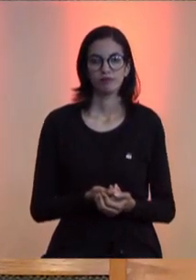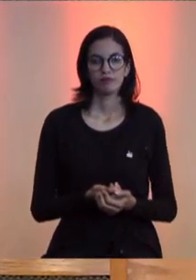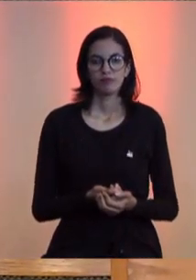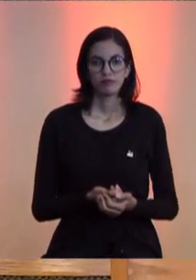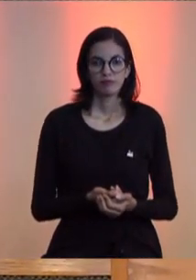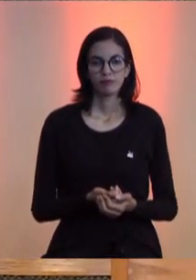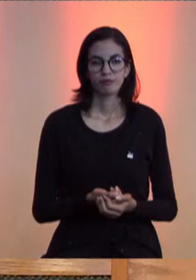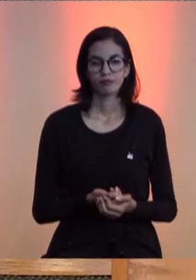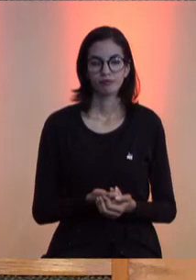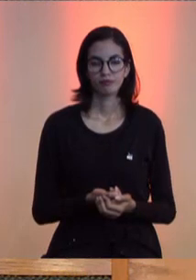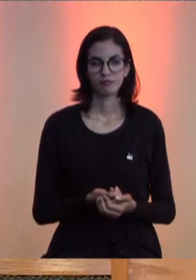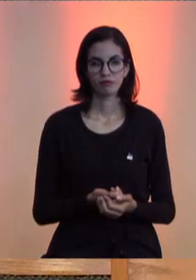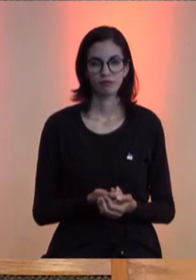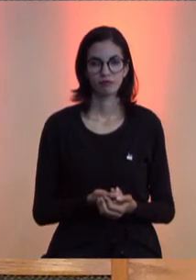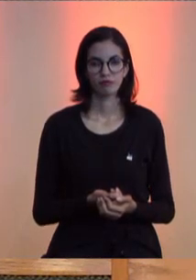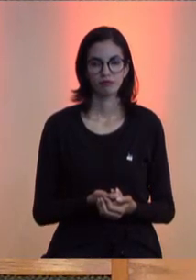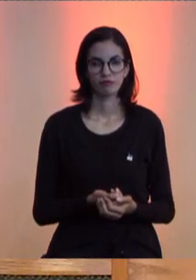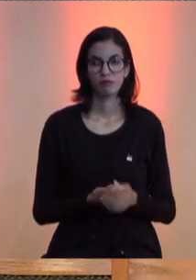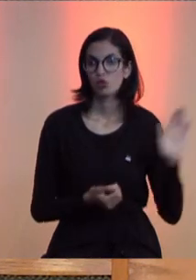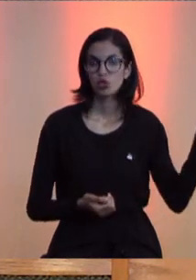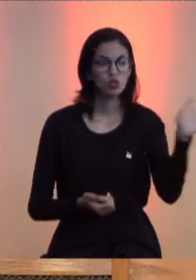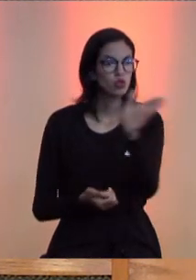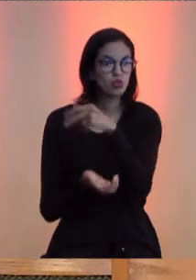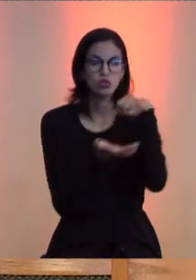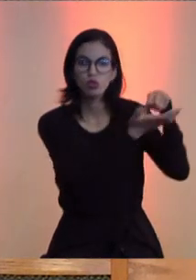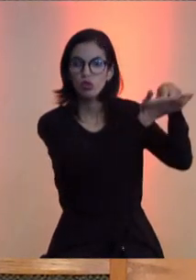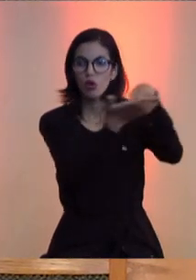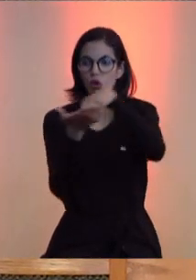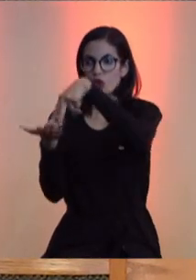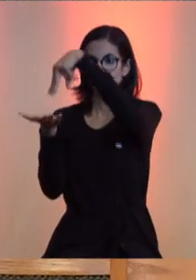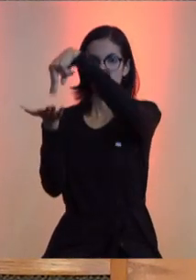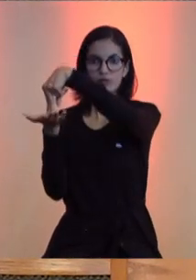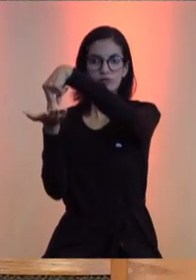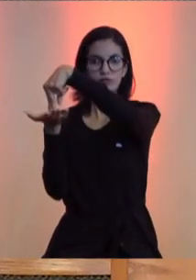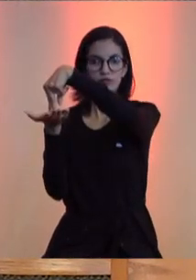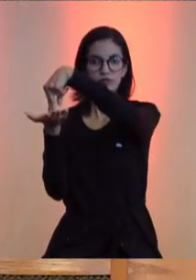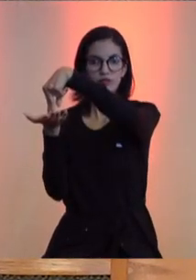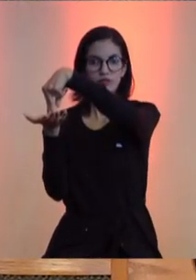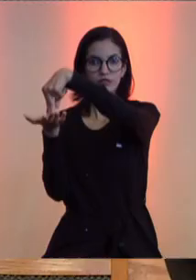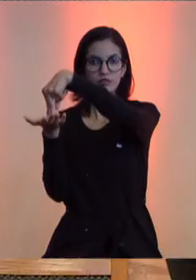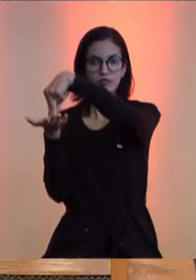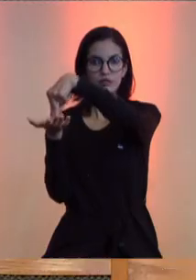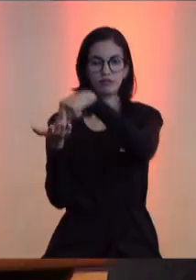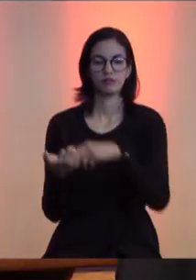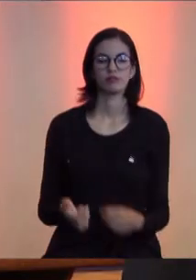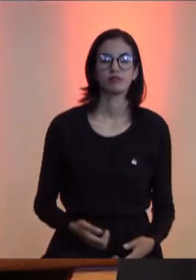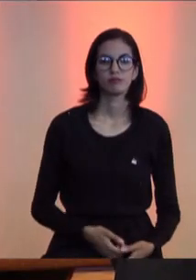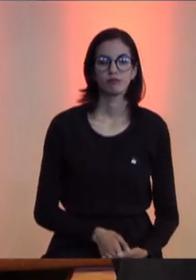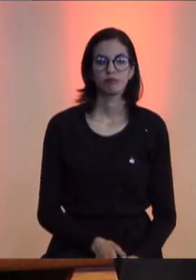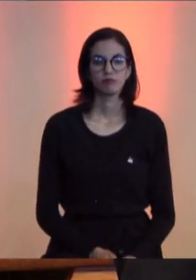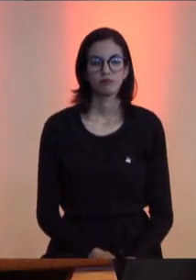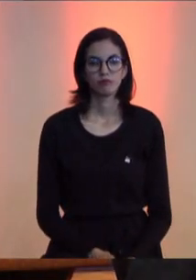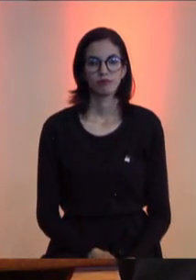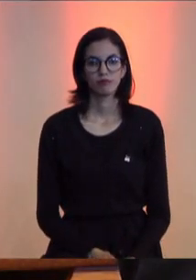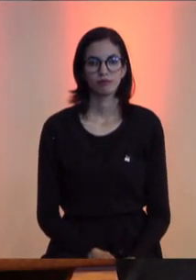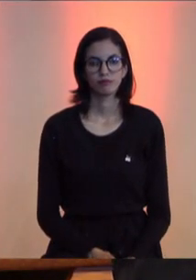Shadrach, Meshach and Abednego. Todos están postrados menos Sadrach, Mesach y Abednego. Listen, my dear campus